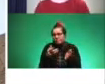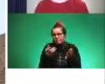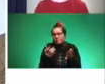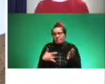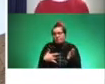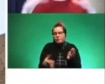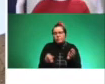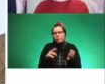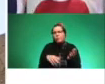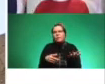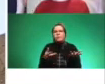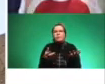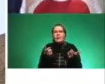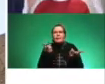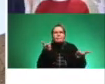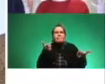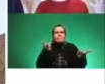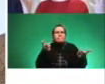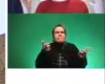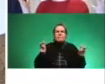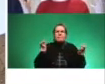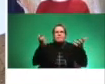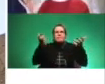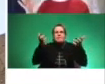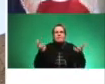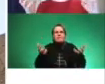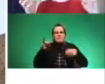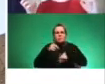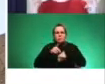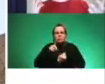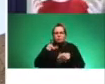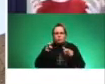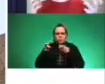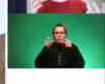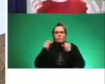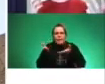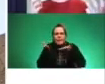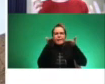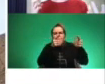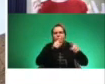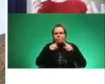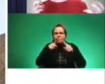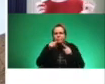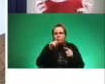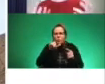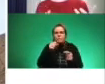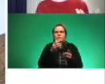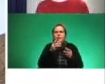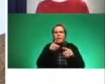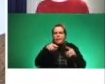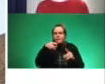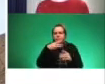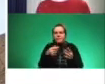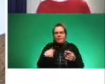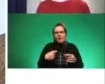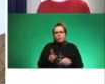or you can get really big, heavy drones that can carry all sorts of different instruments and sensors. I use a really